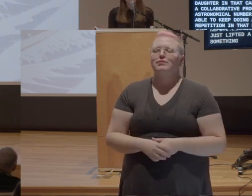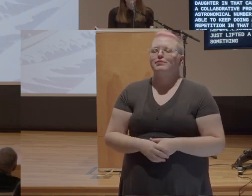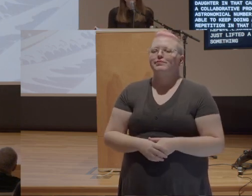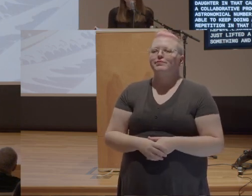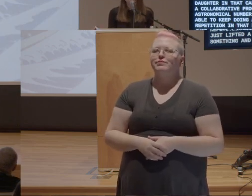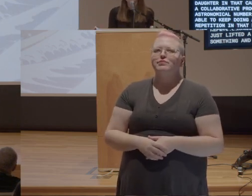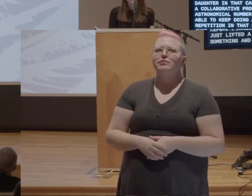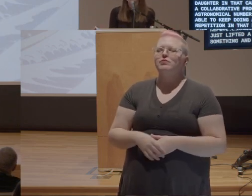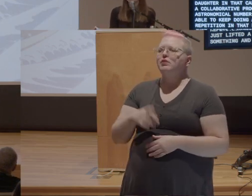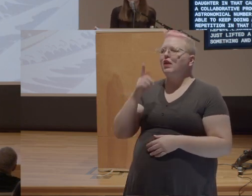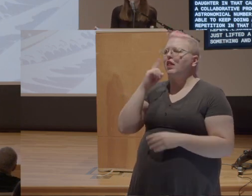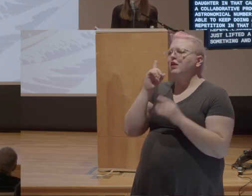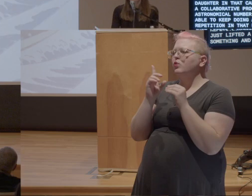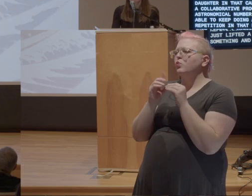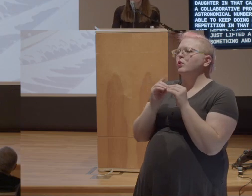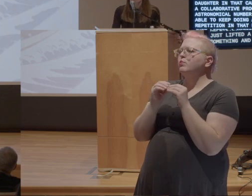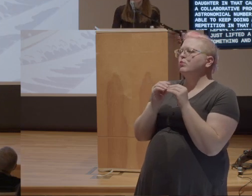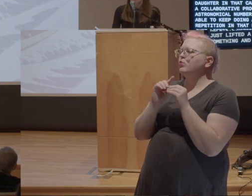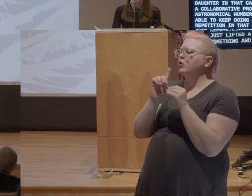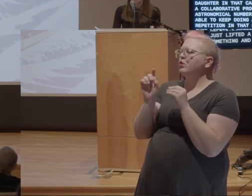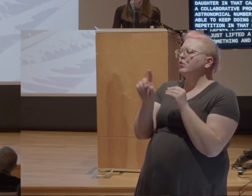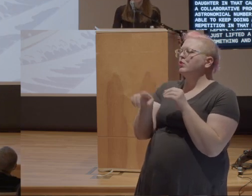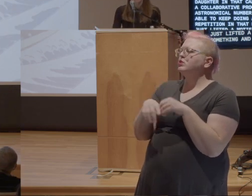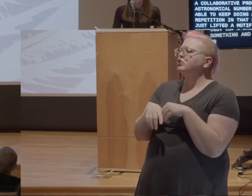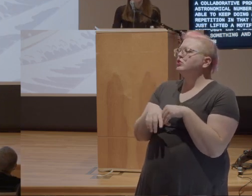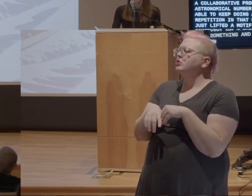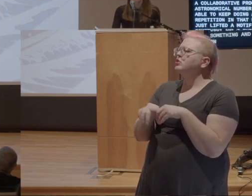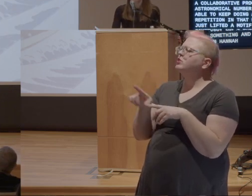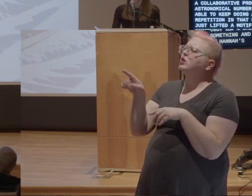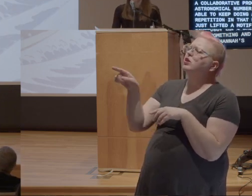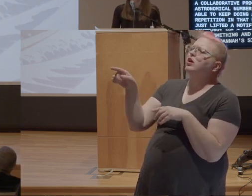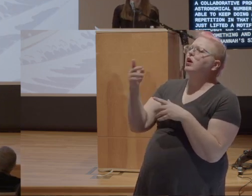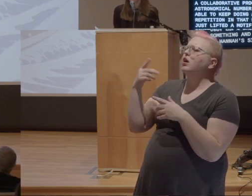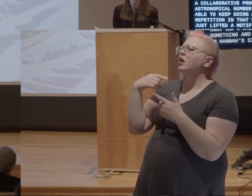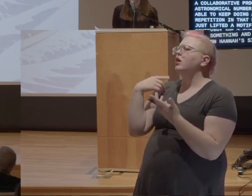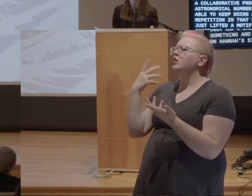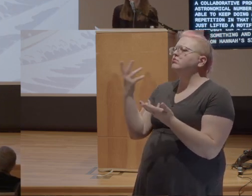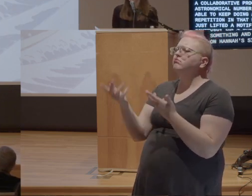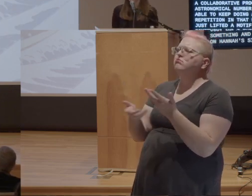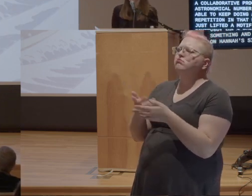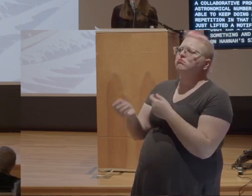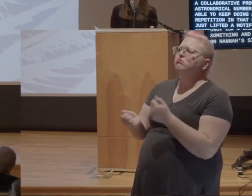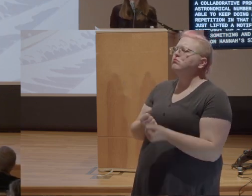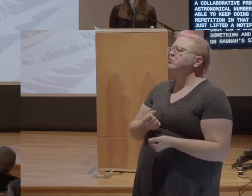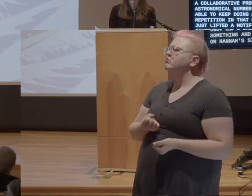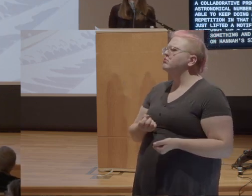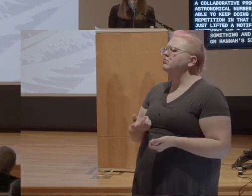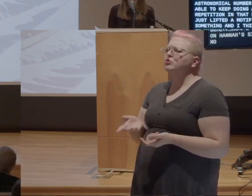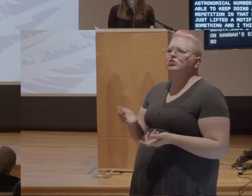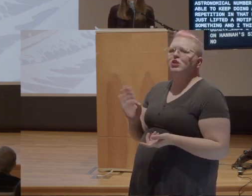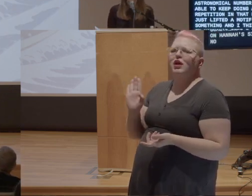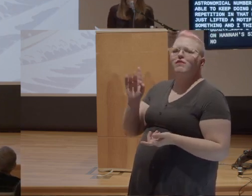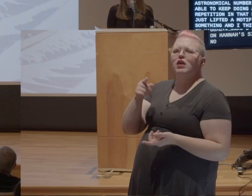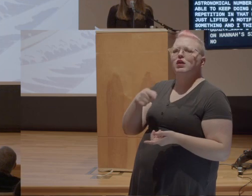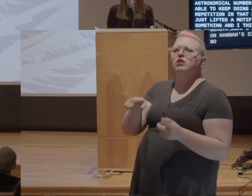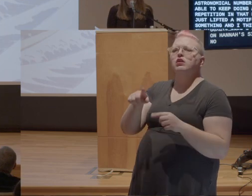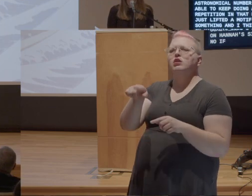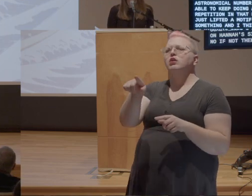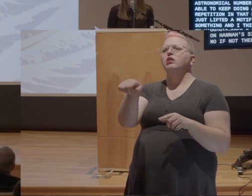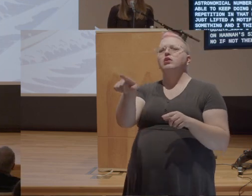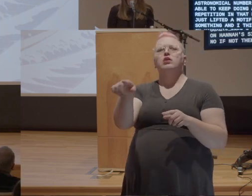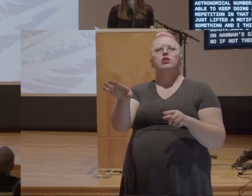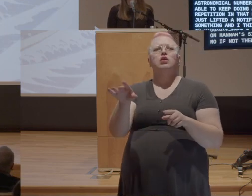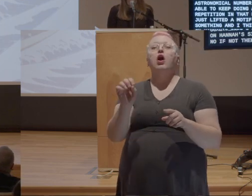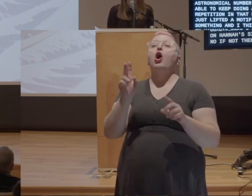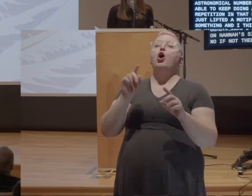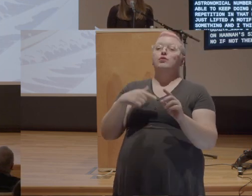And I think we have one more question on Hannah's side. I thought I saw a hand up front. No? If not, then I will take